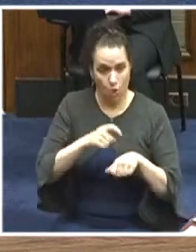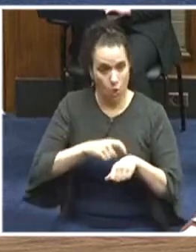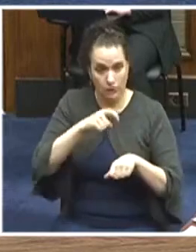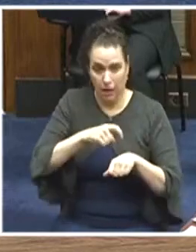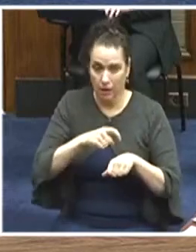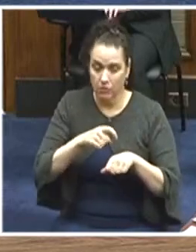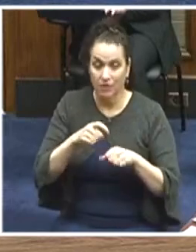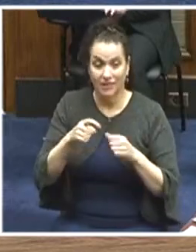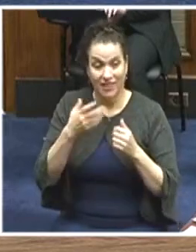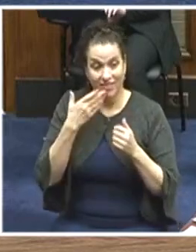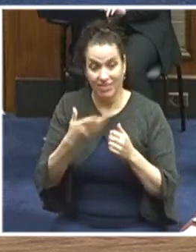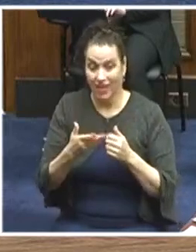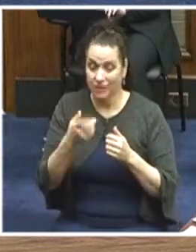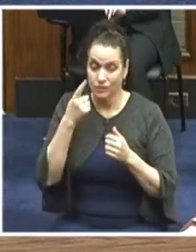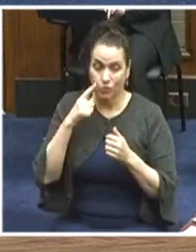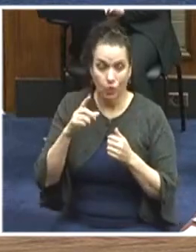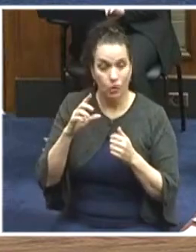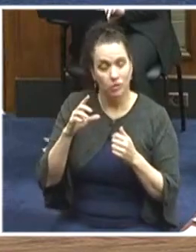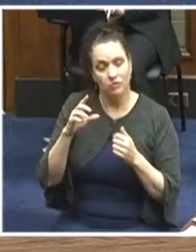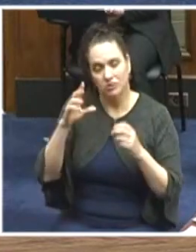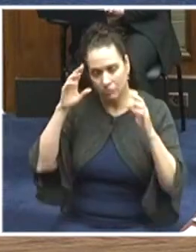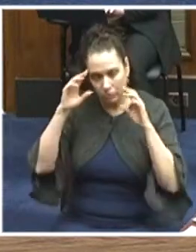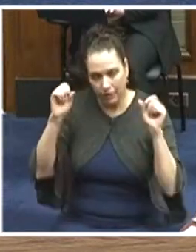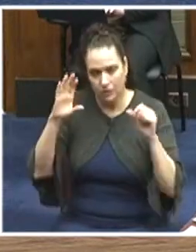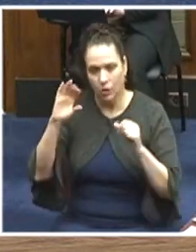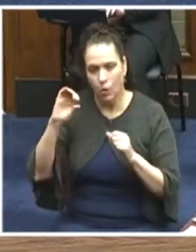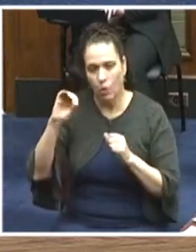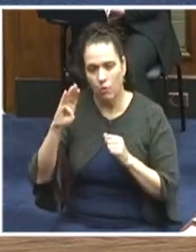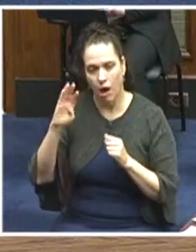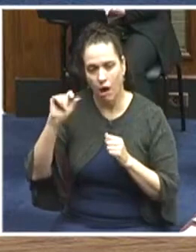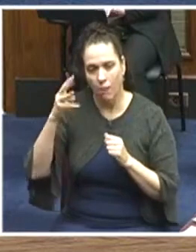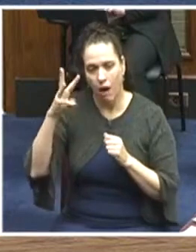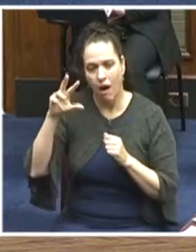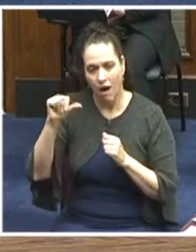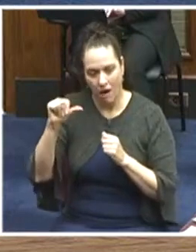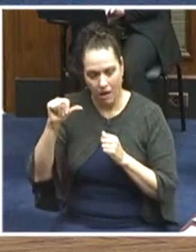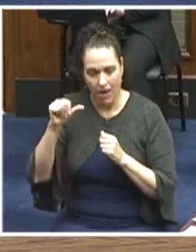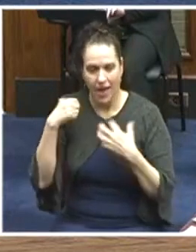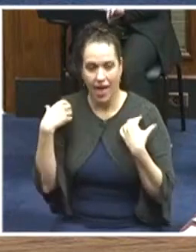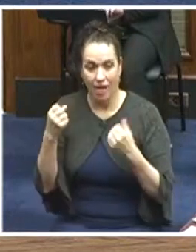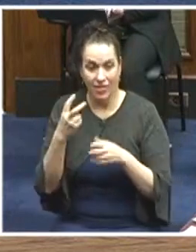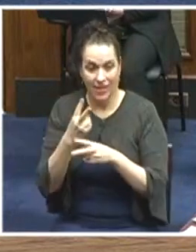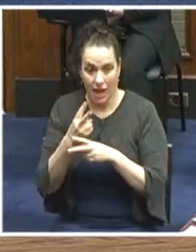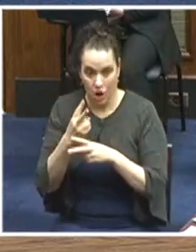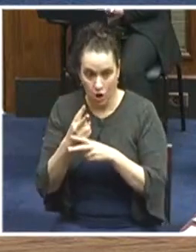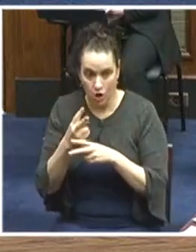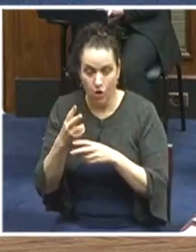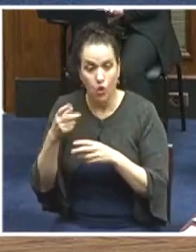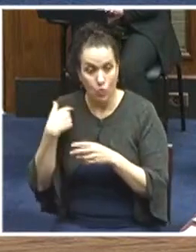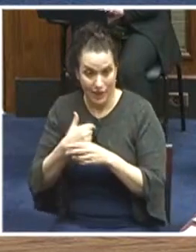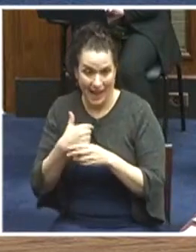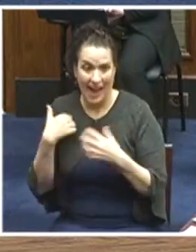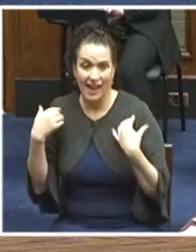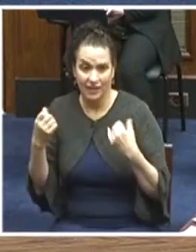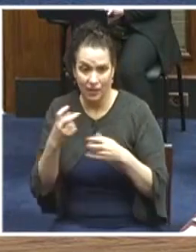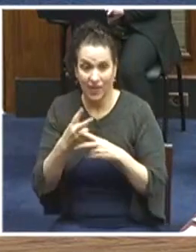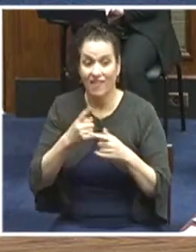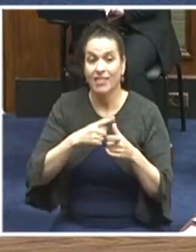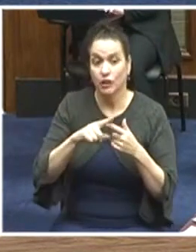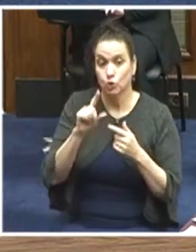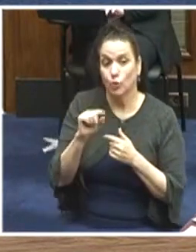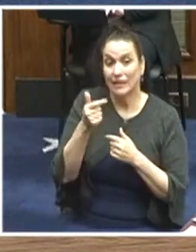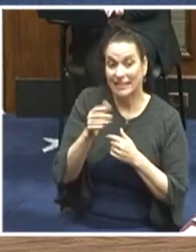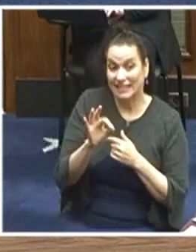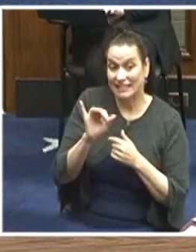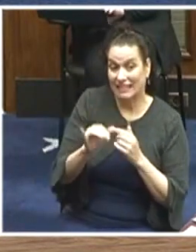difficult straits regarding health care. In 2014, that law had eliminated a plan we had had for years. Before the ACA went into effect,